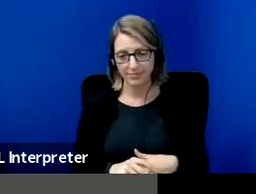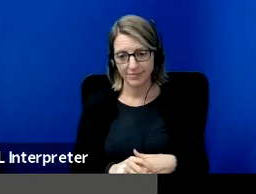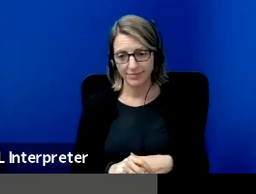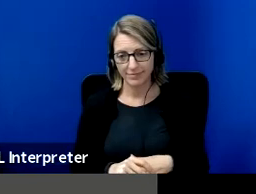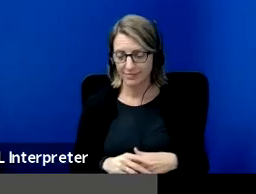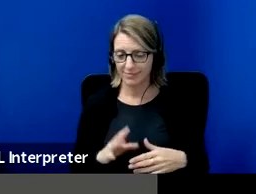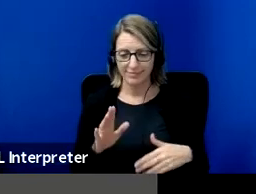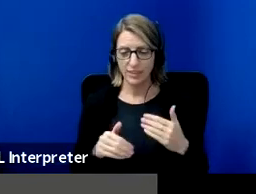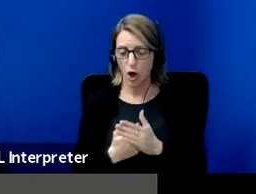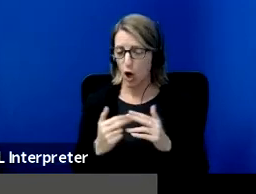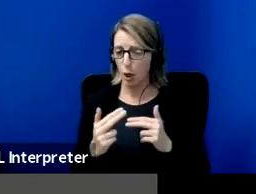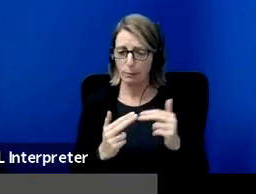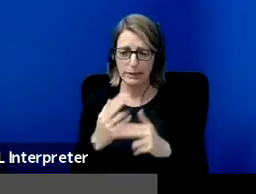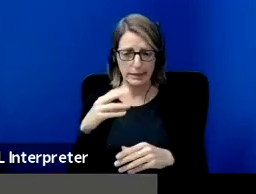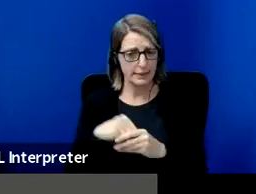It's all built in.